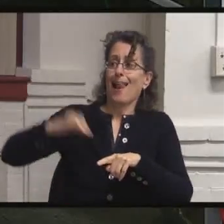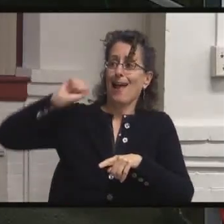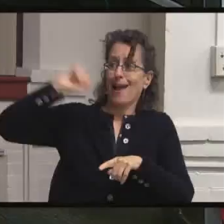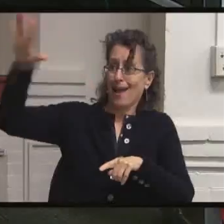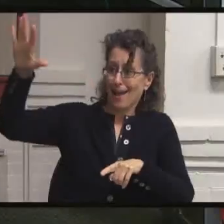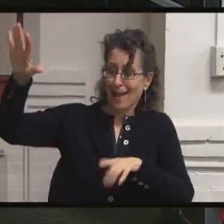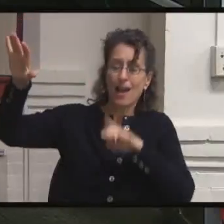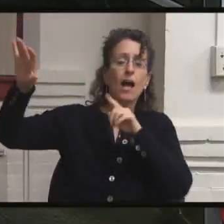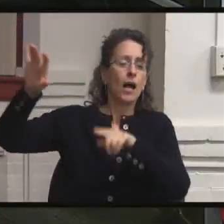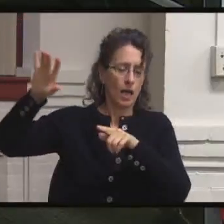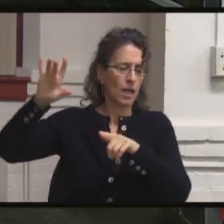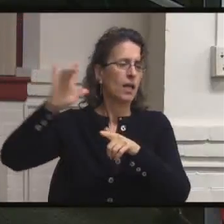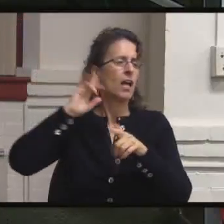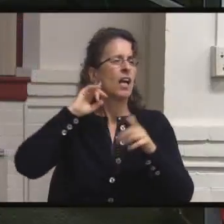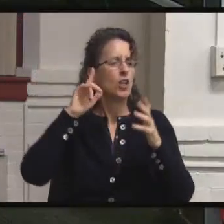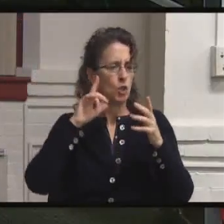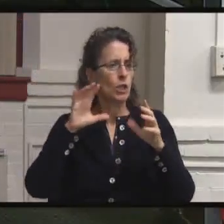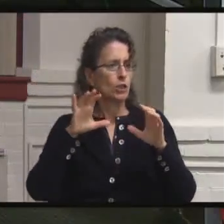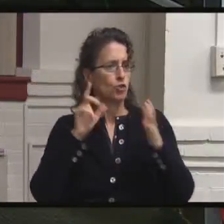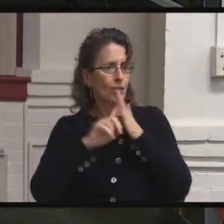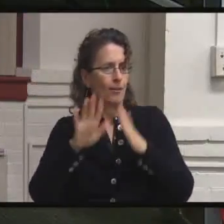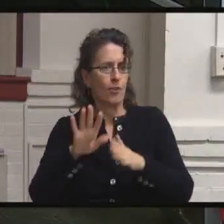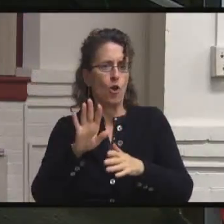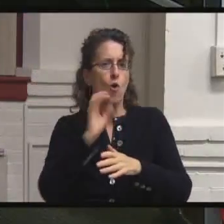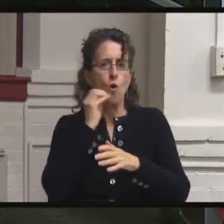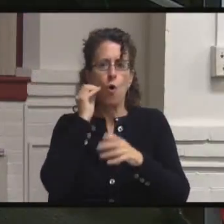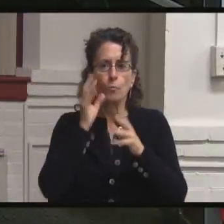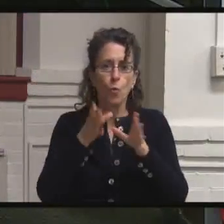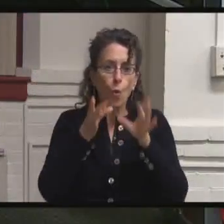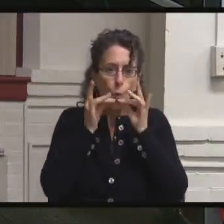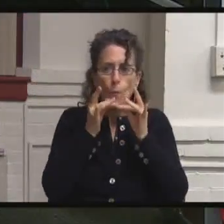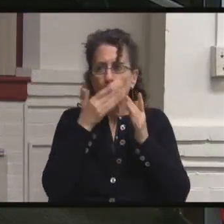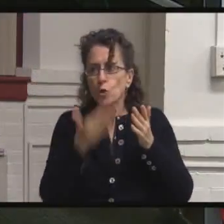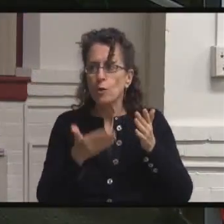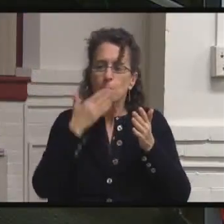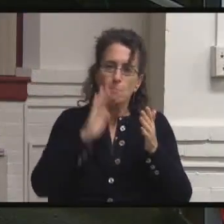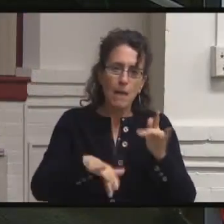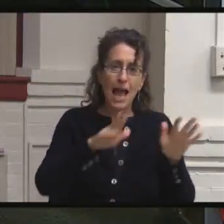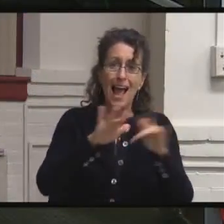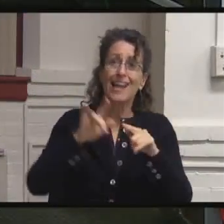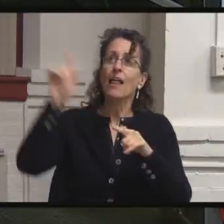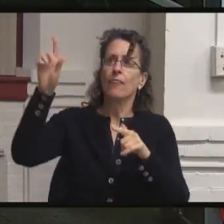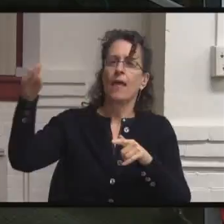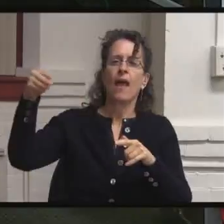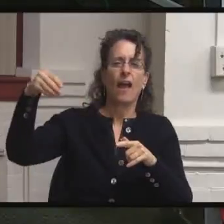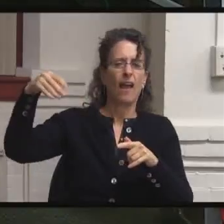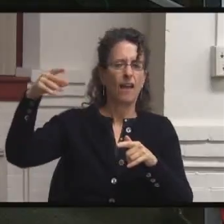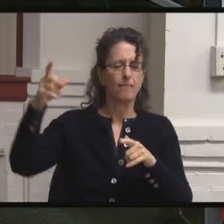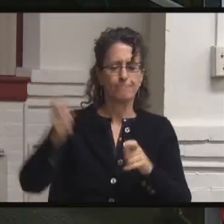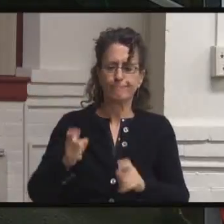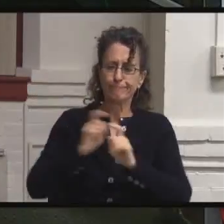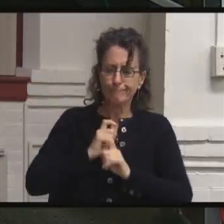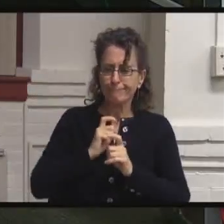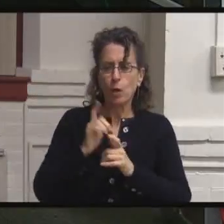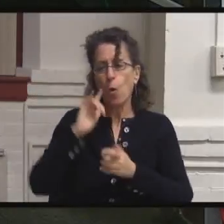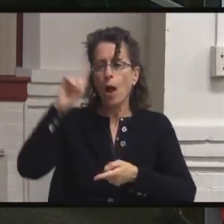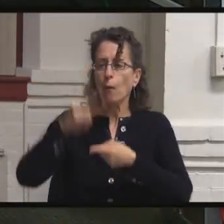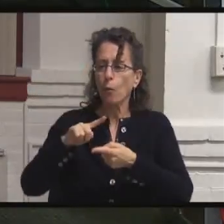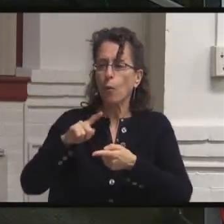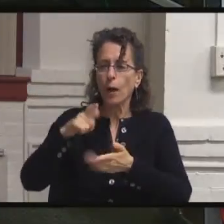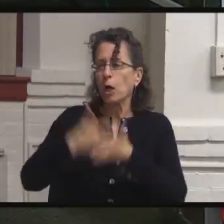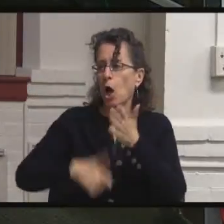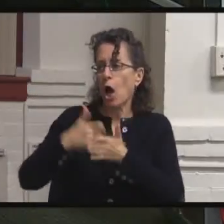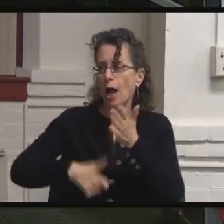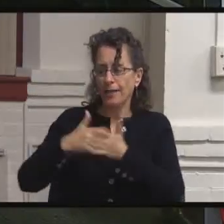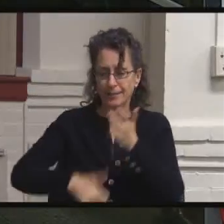energy efficiency upgrades. The town has worked with Efficiency Vermont over the course of the years and made a variety of improvements to town facilities